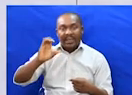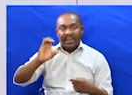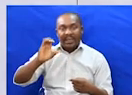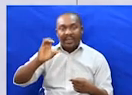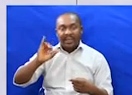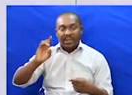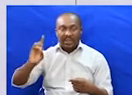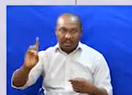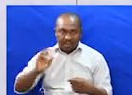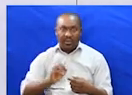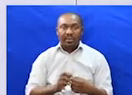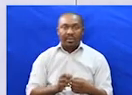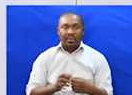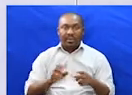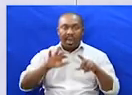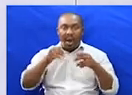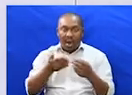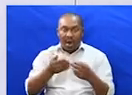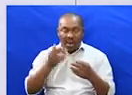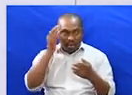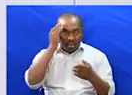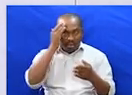Deoxyribonucleic acid, or normally